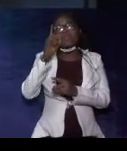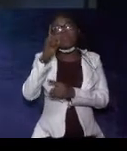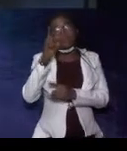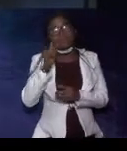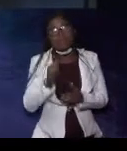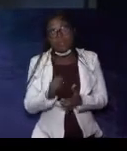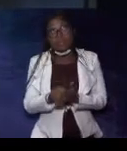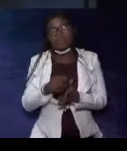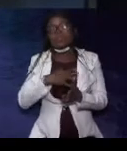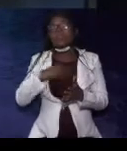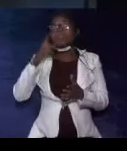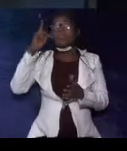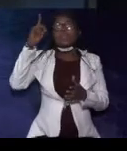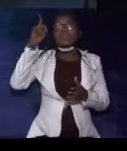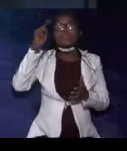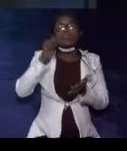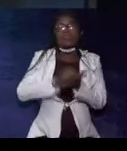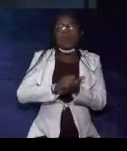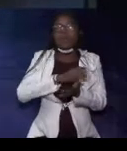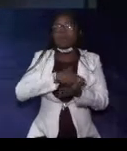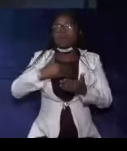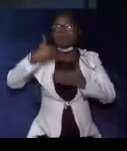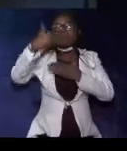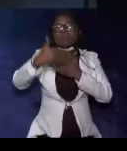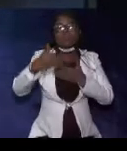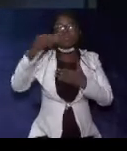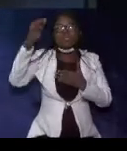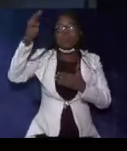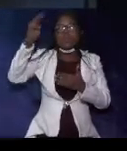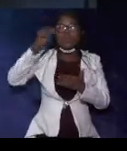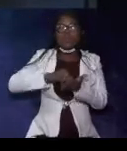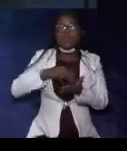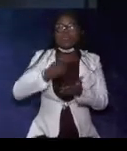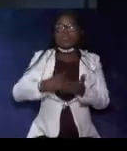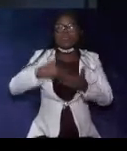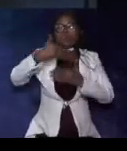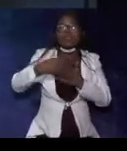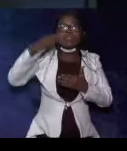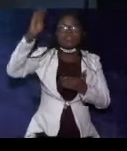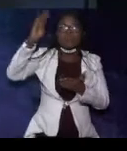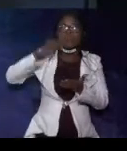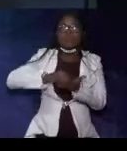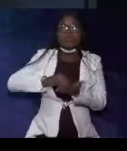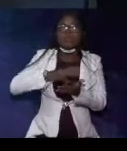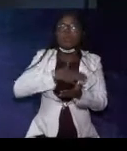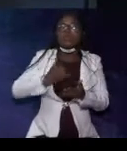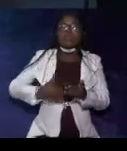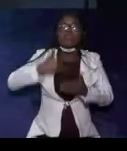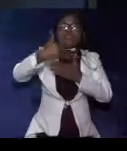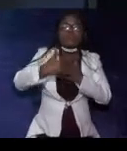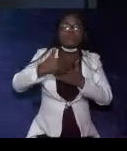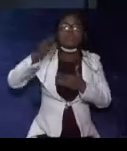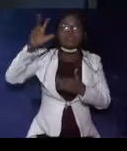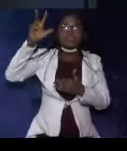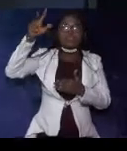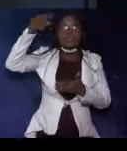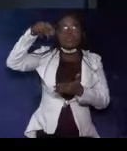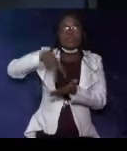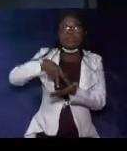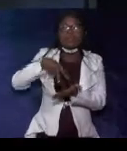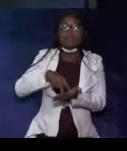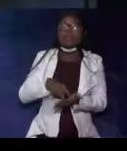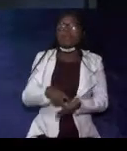is ones, the next one is thousands, the next one is million, the next one is billion, the next one